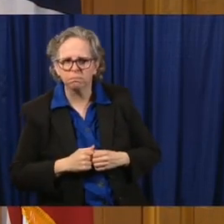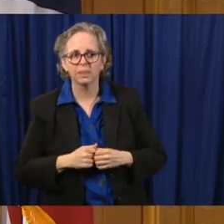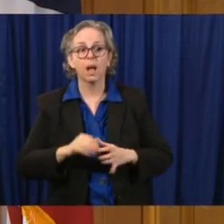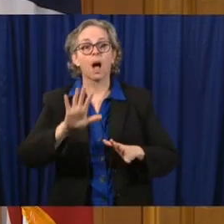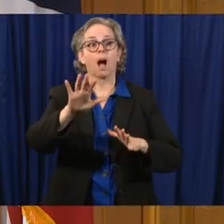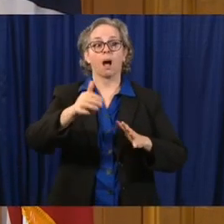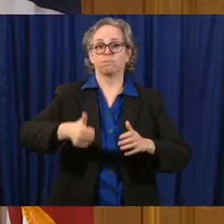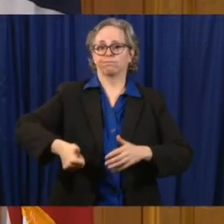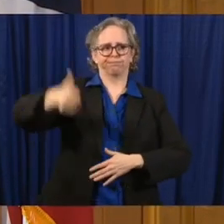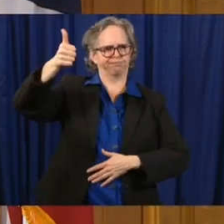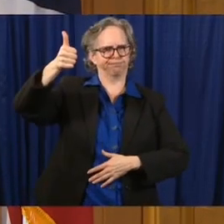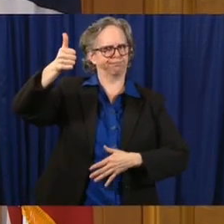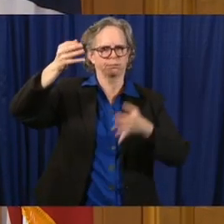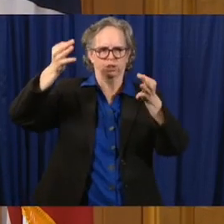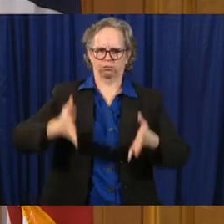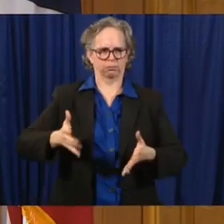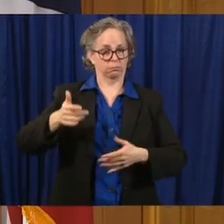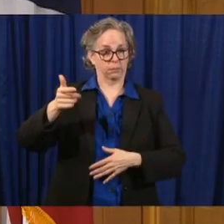Their medical